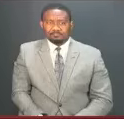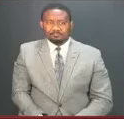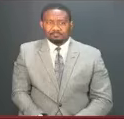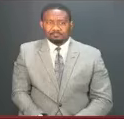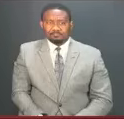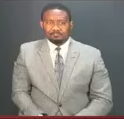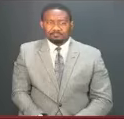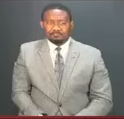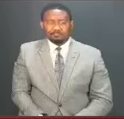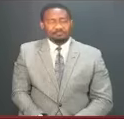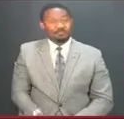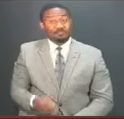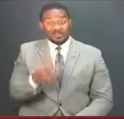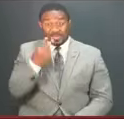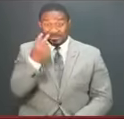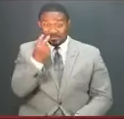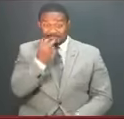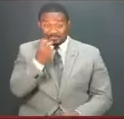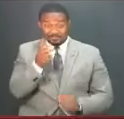Mr.